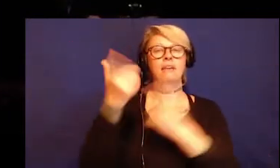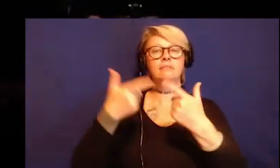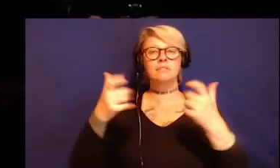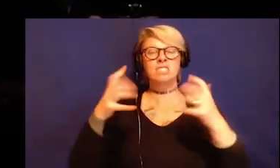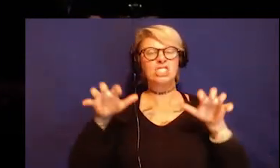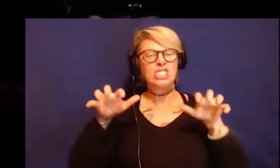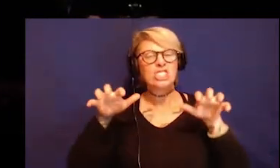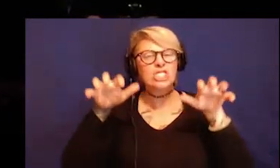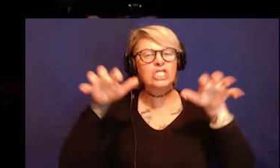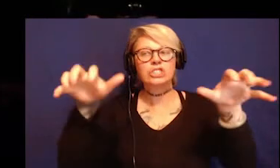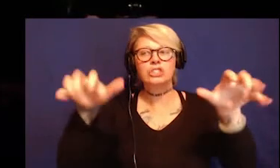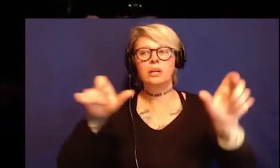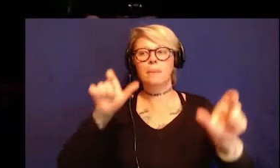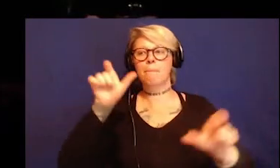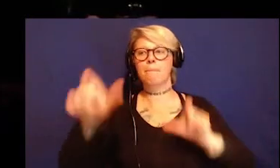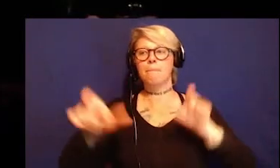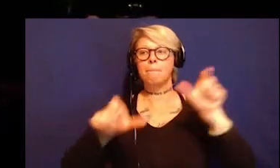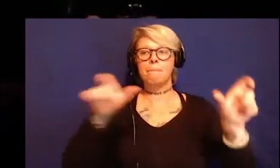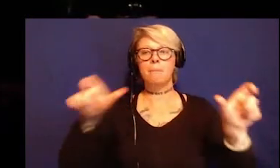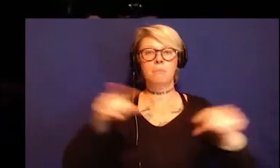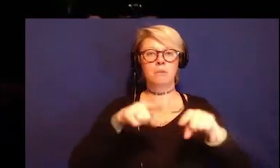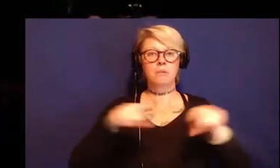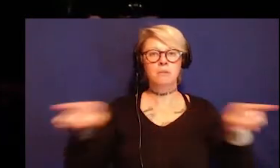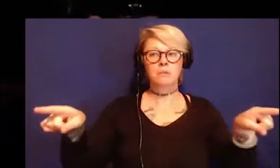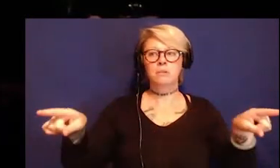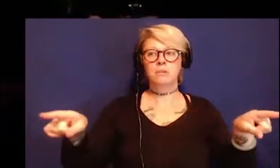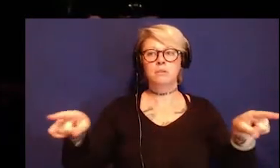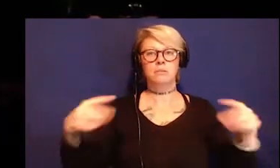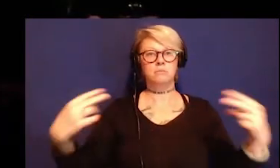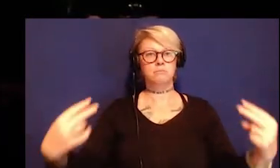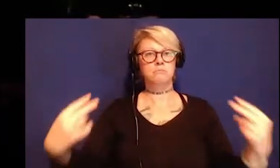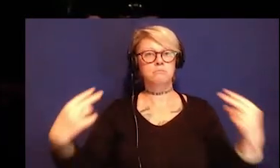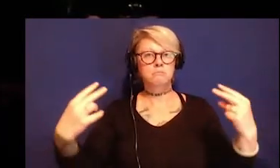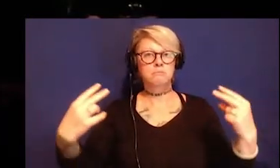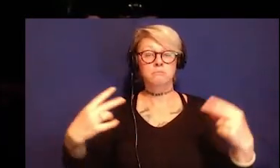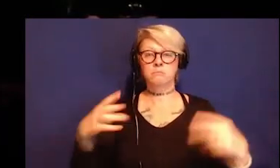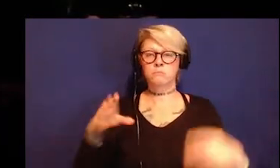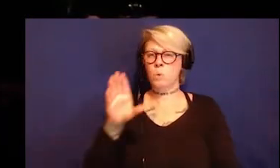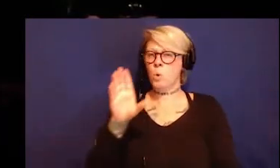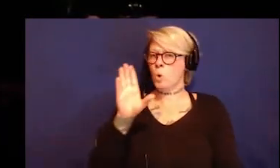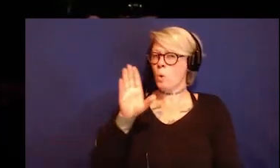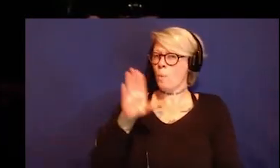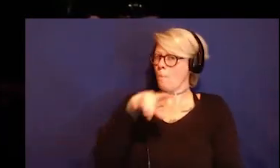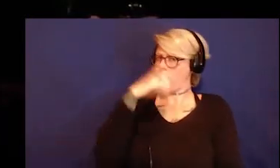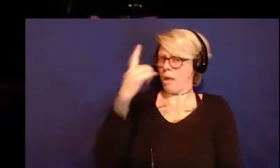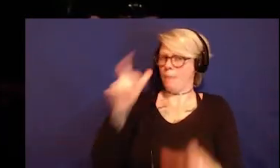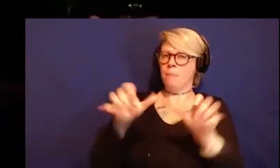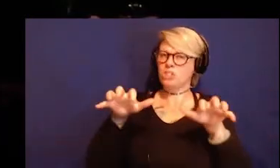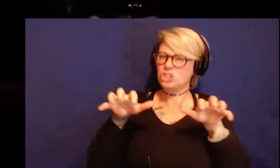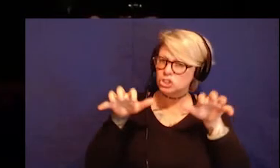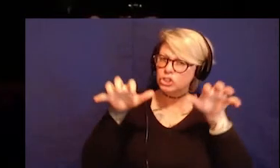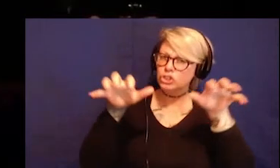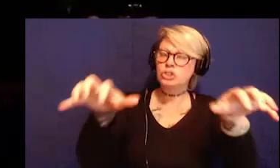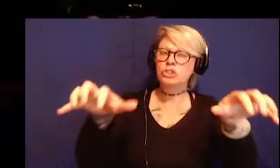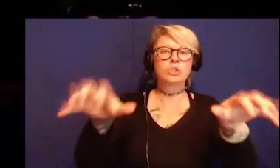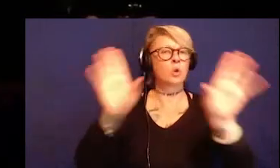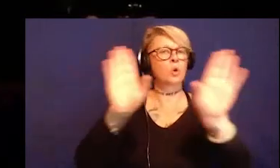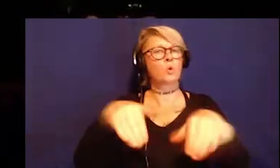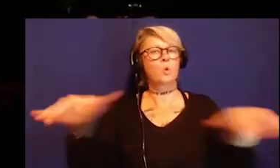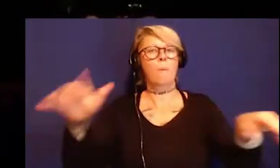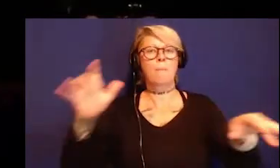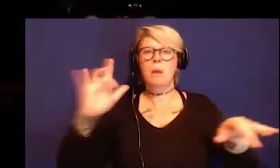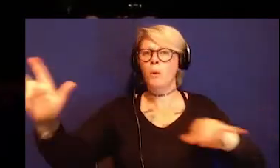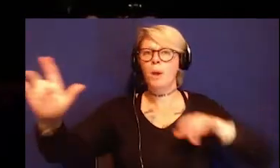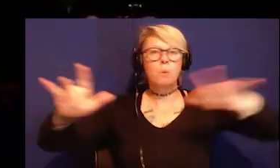packed with mostly black people of all ages. We do not see a single empty chair. The sun is slowly